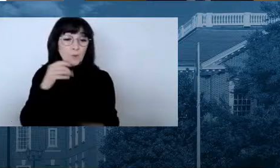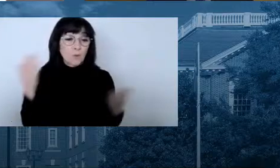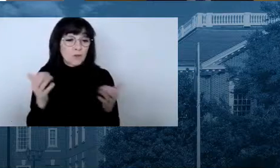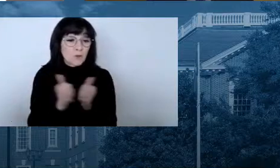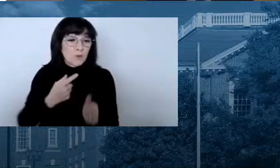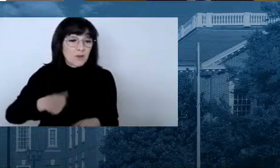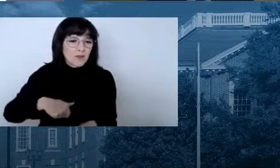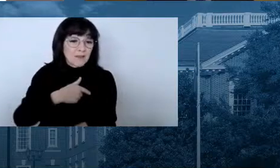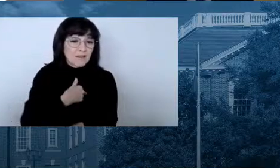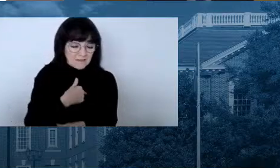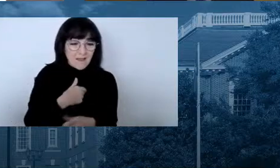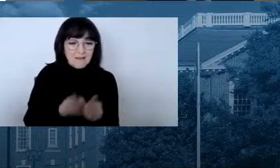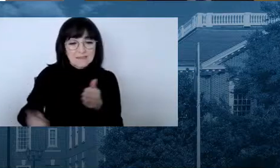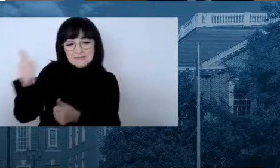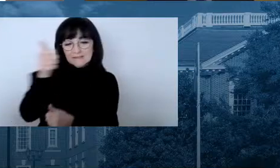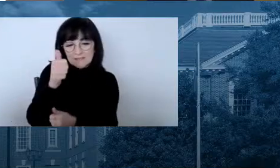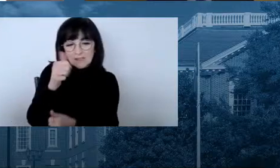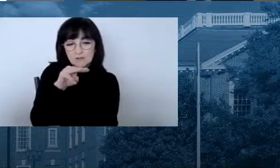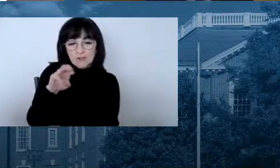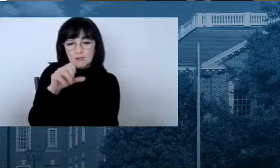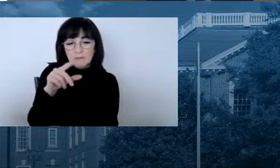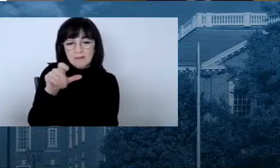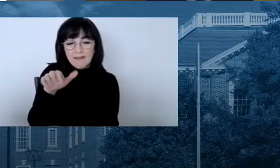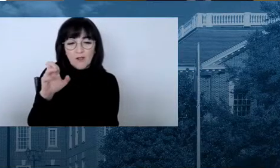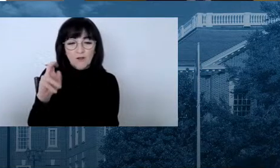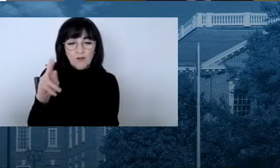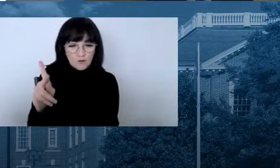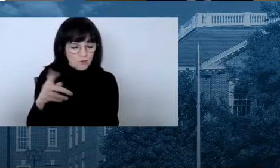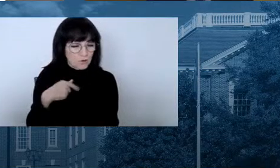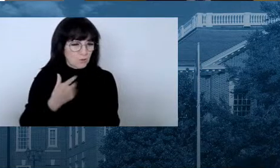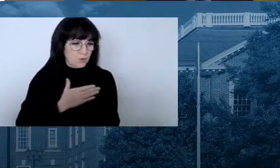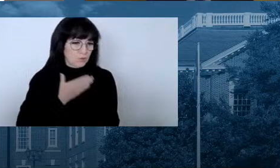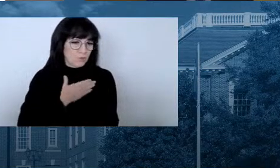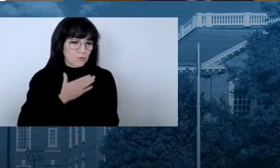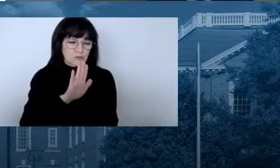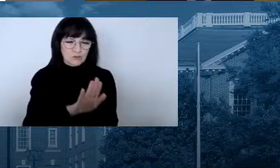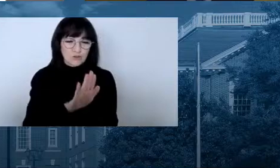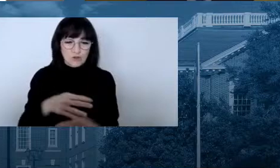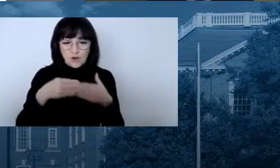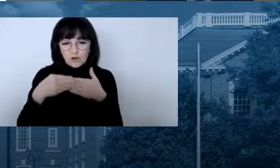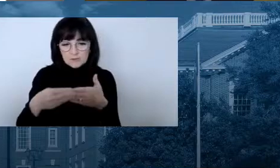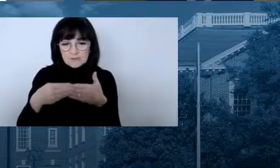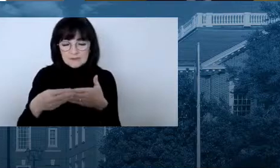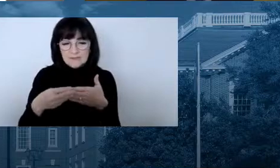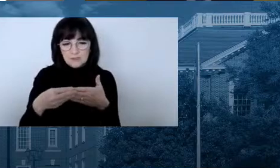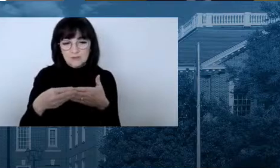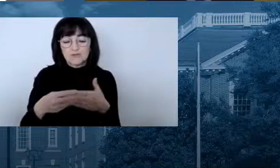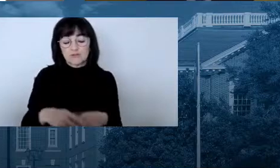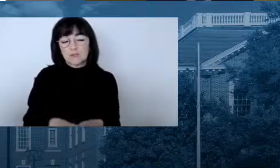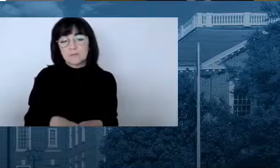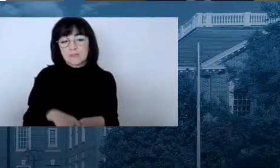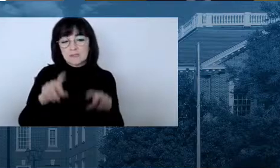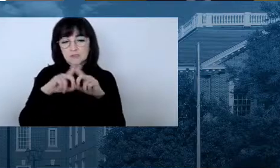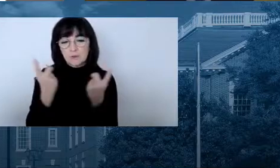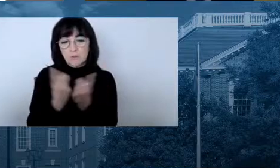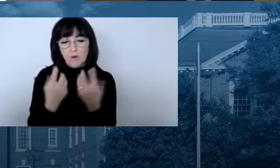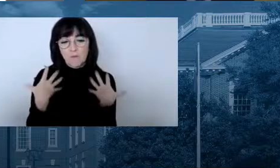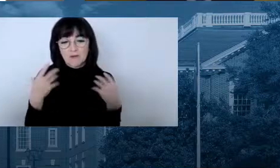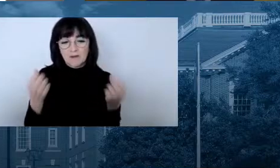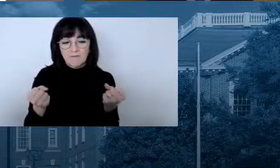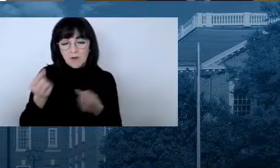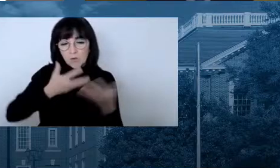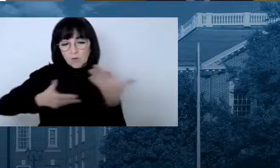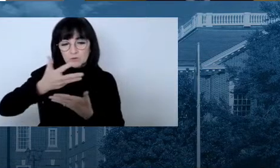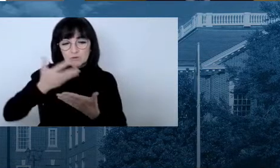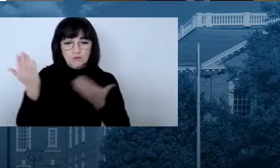press conferences. We appreciate her leadership there at the Department of Health and Social Services, her teams at Public Health, doing